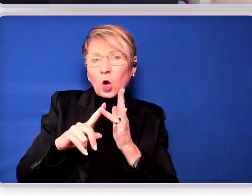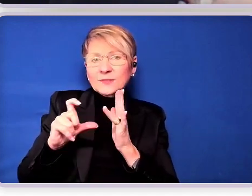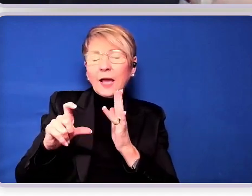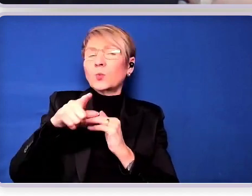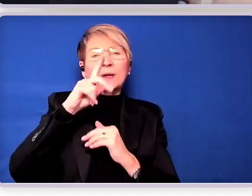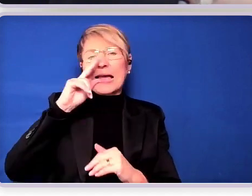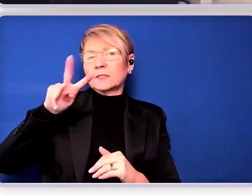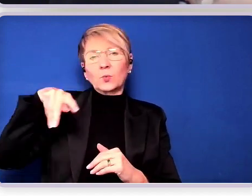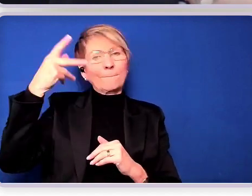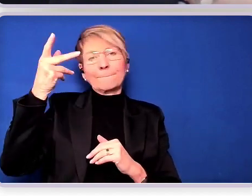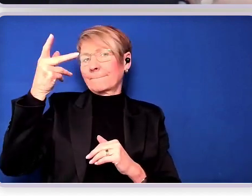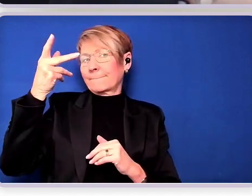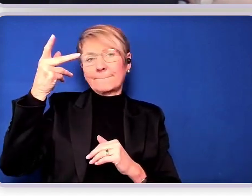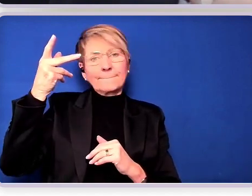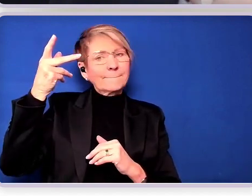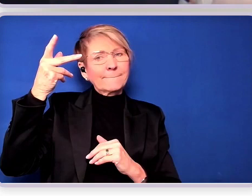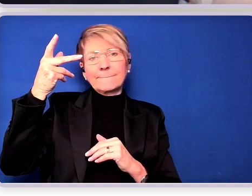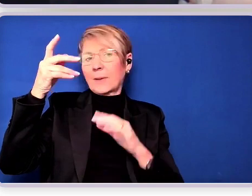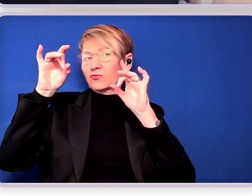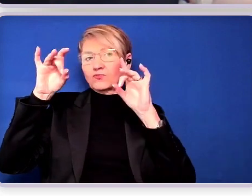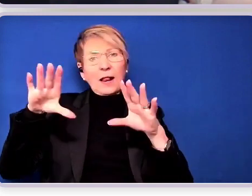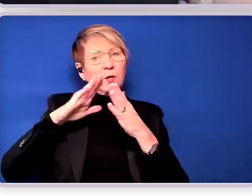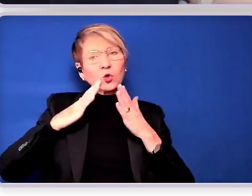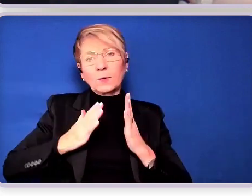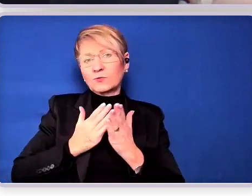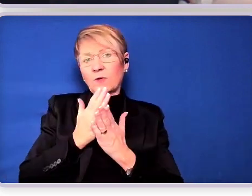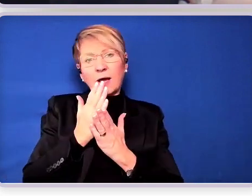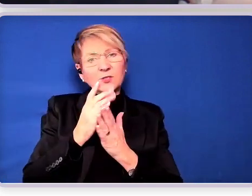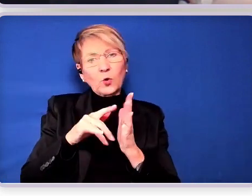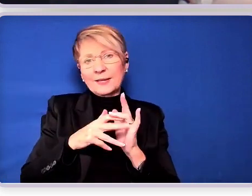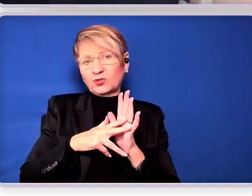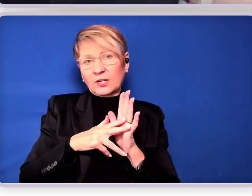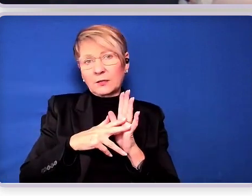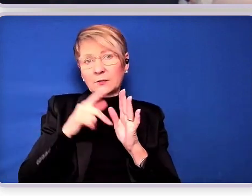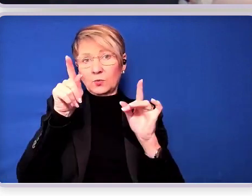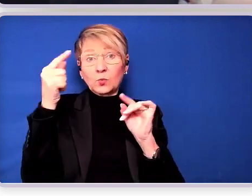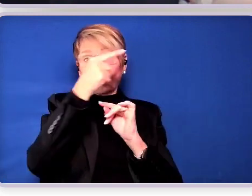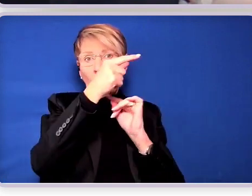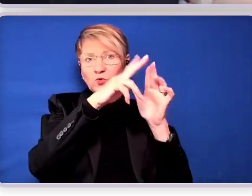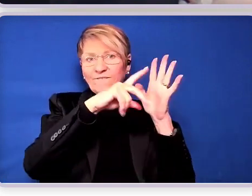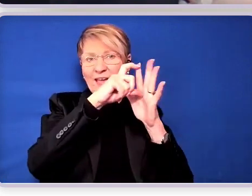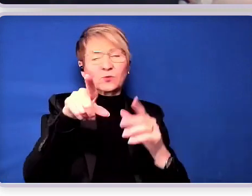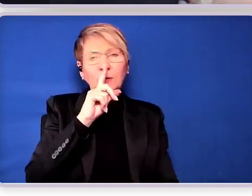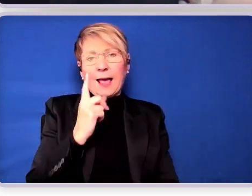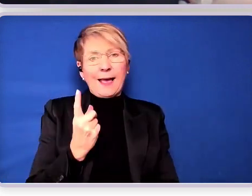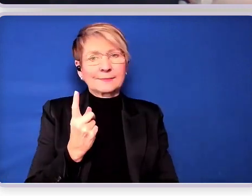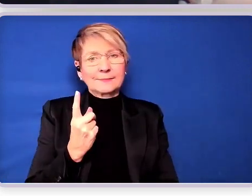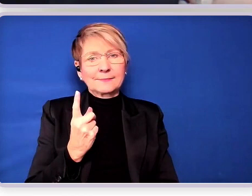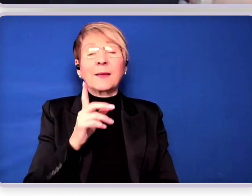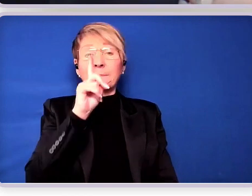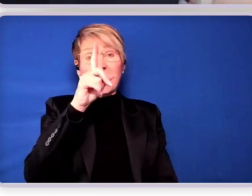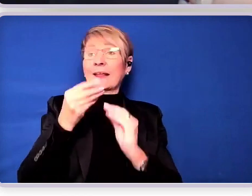Australian Human Rights Commission and the federal court system. But if you lodge at the Australian